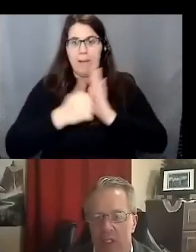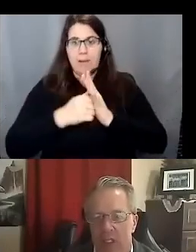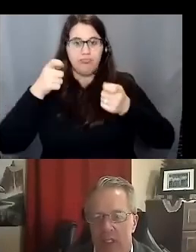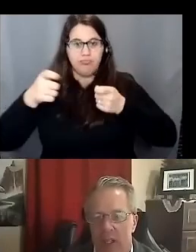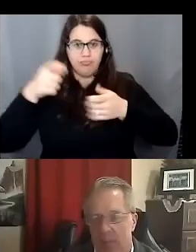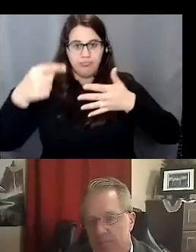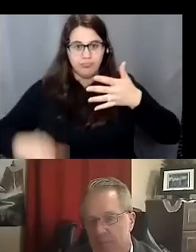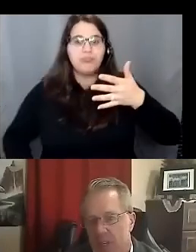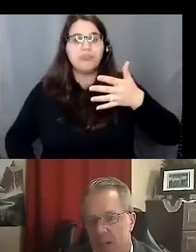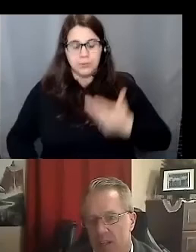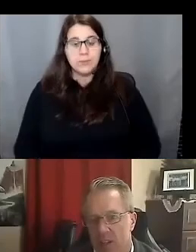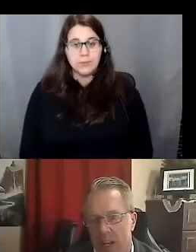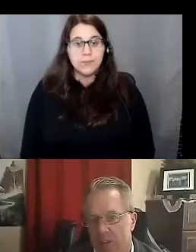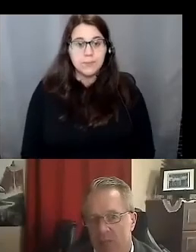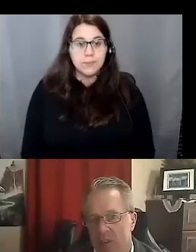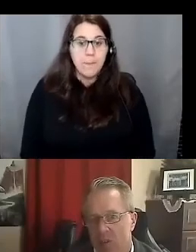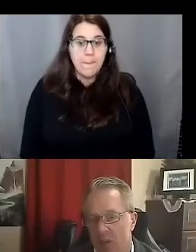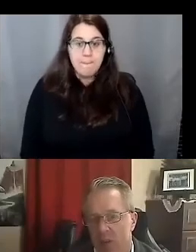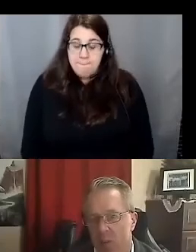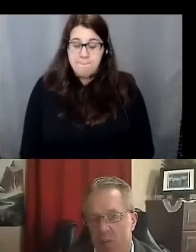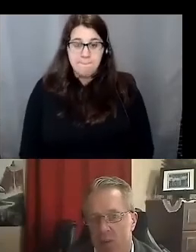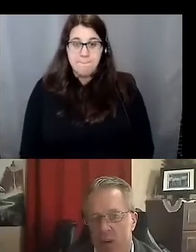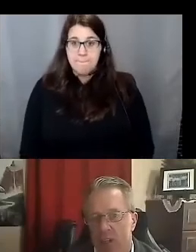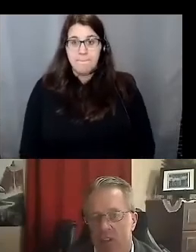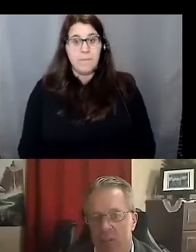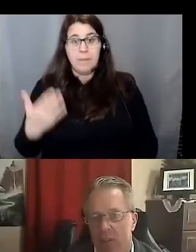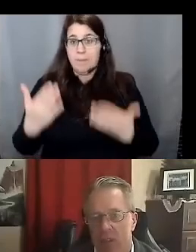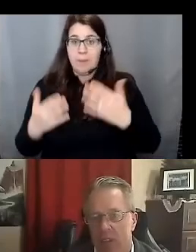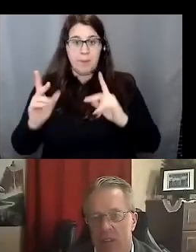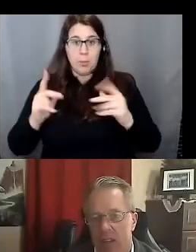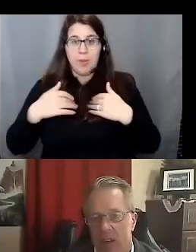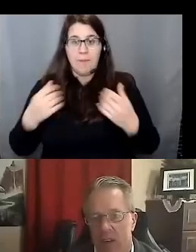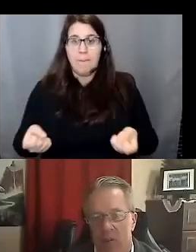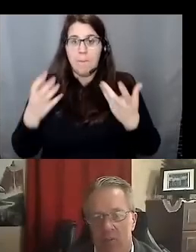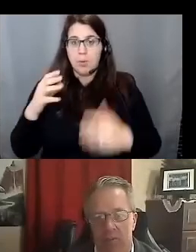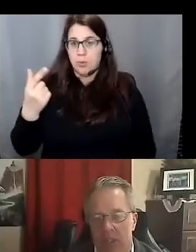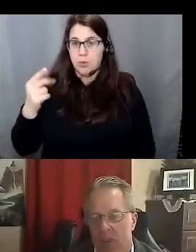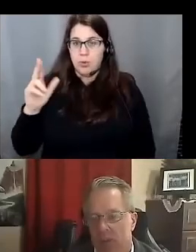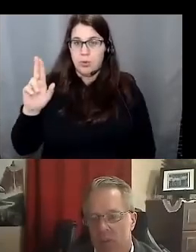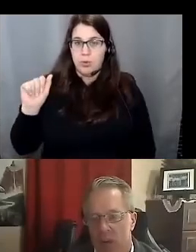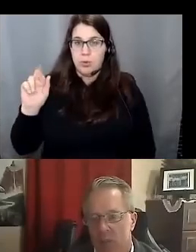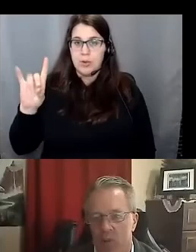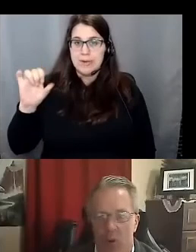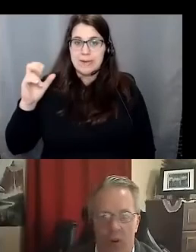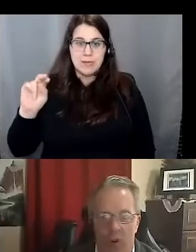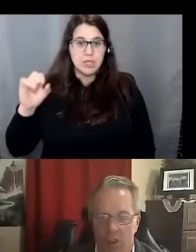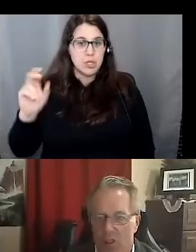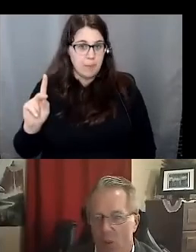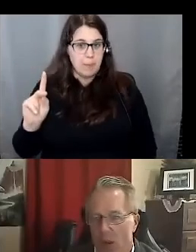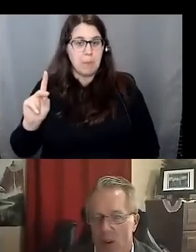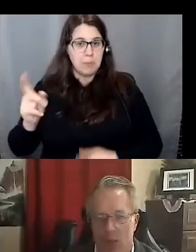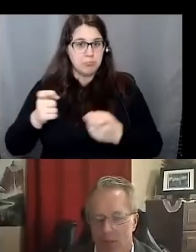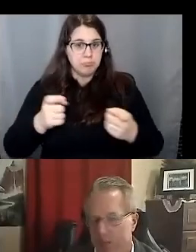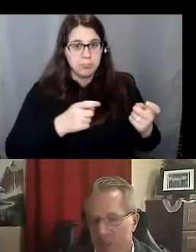structure. You can have individuals maybe with multiple guardianships that they are, you know, responsible for. Obviously,